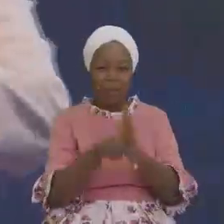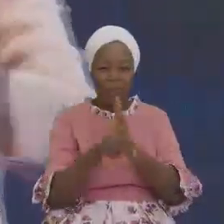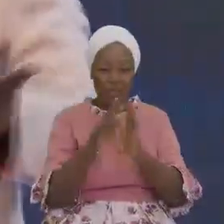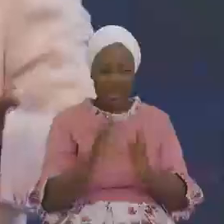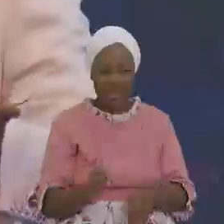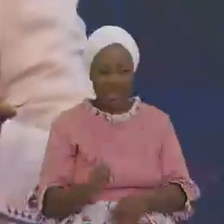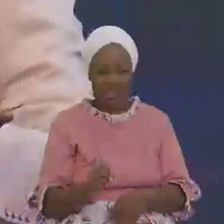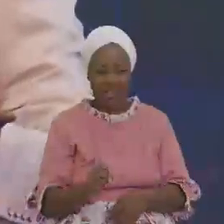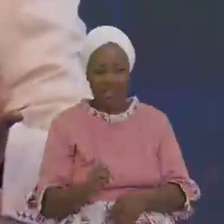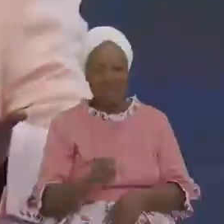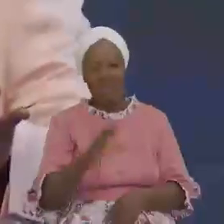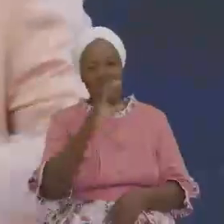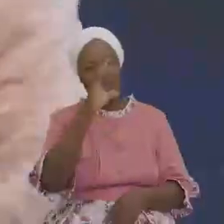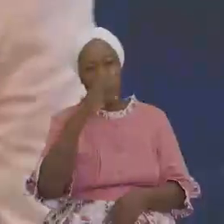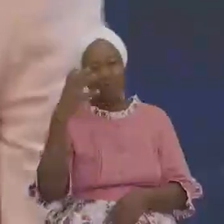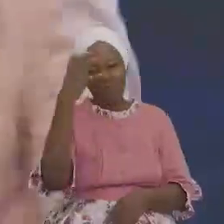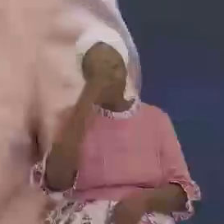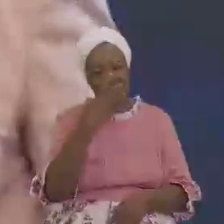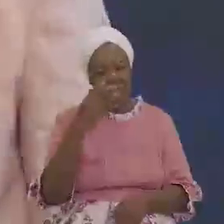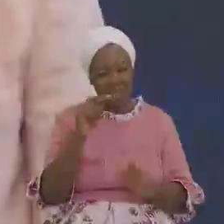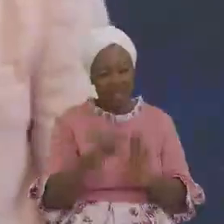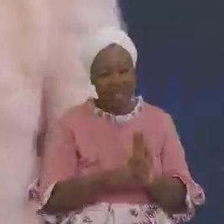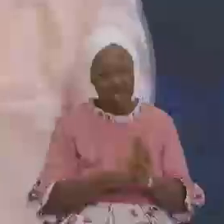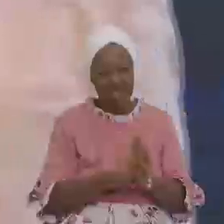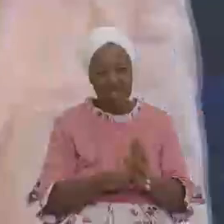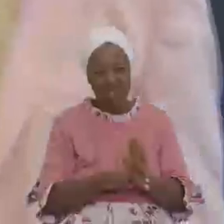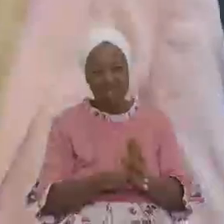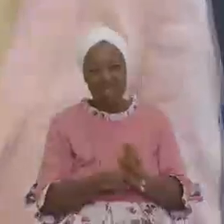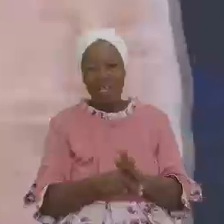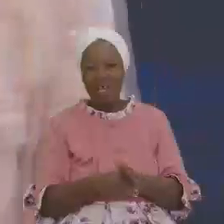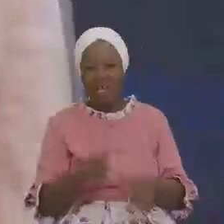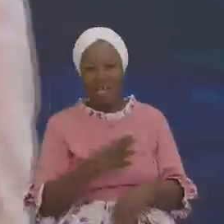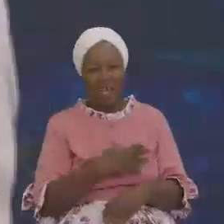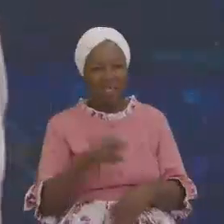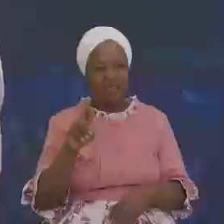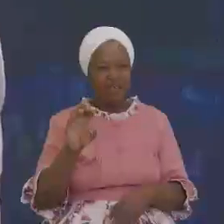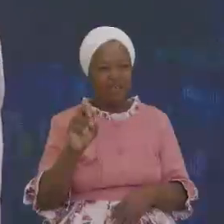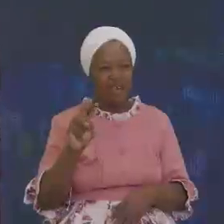revelings and such like. Of the which I tell you